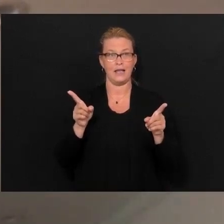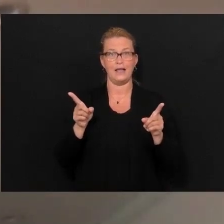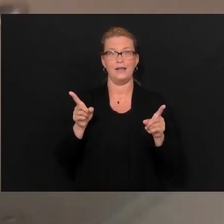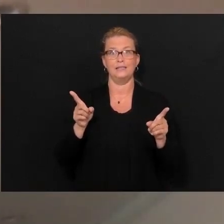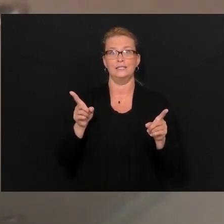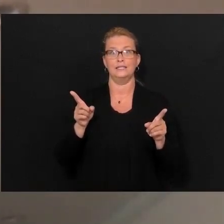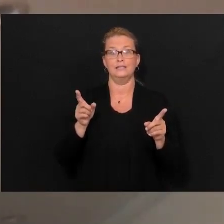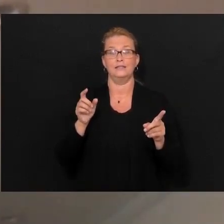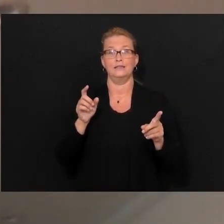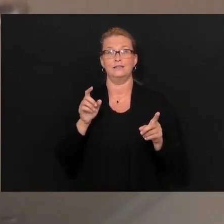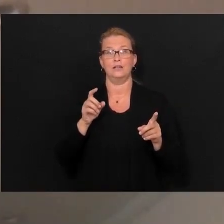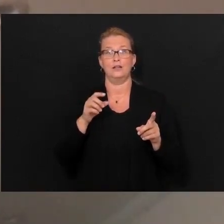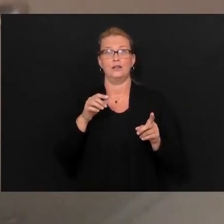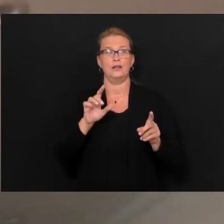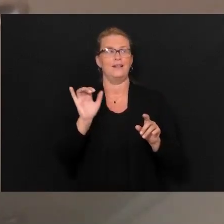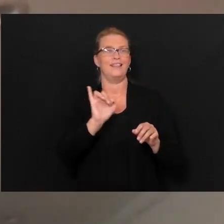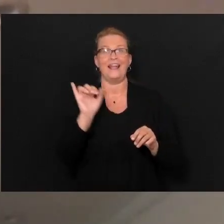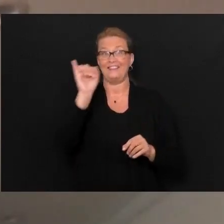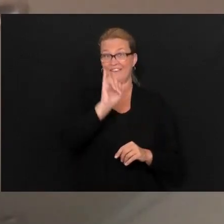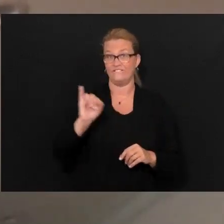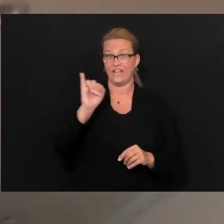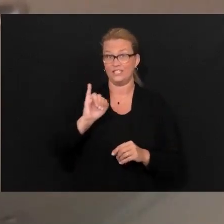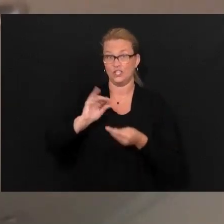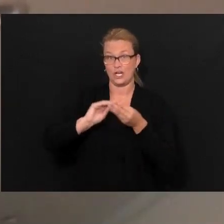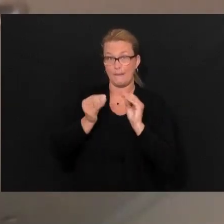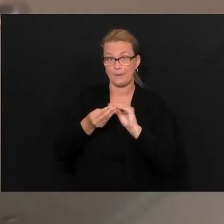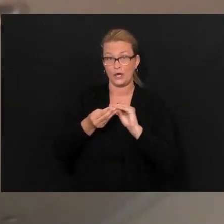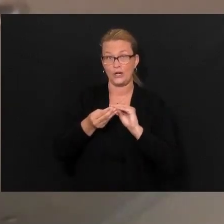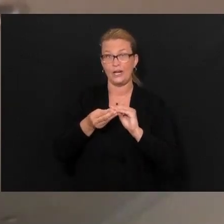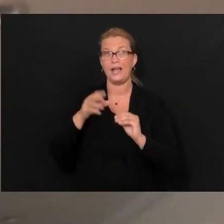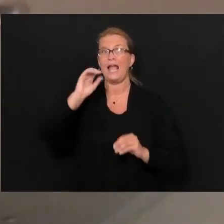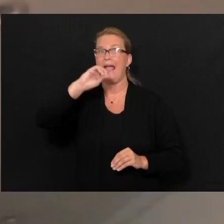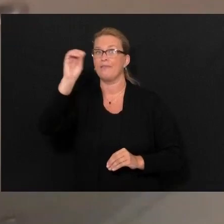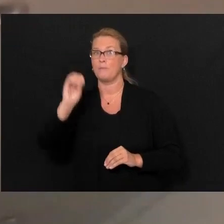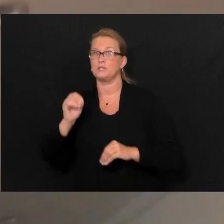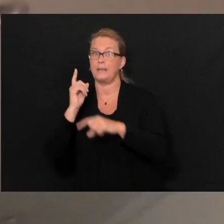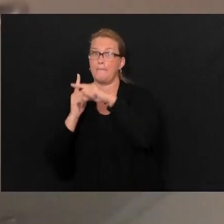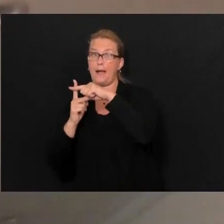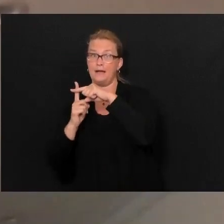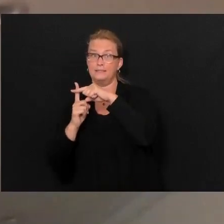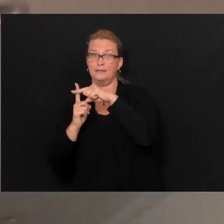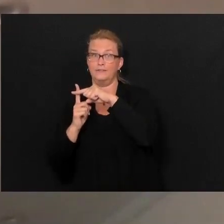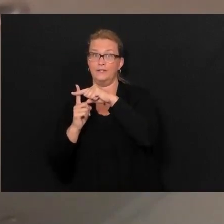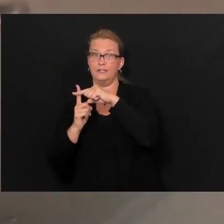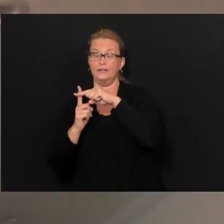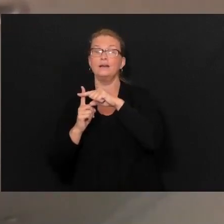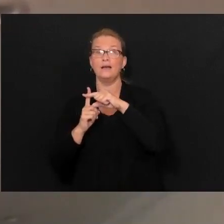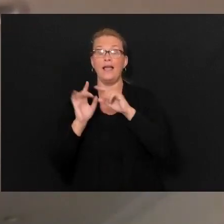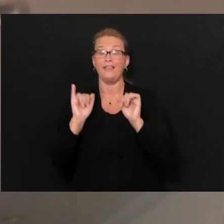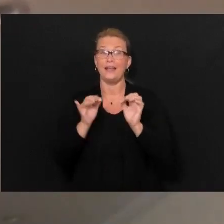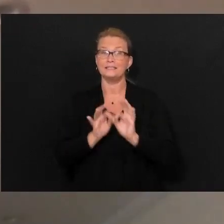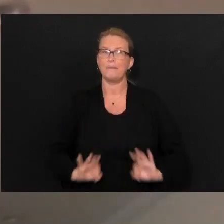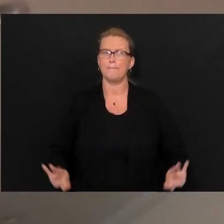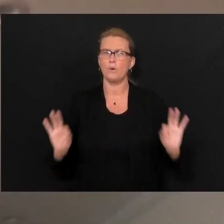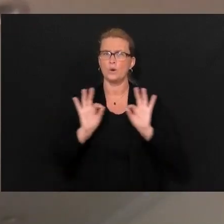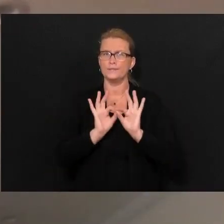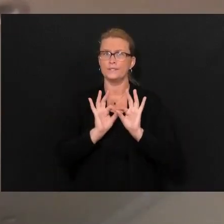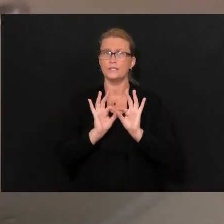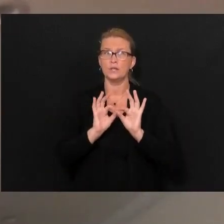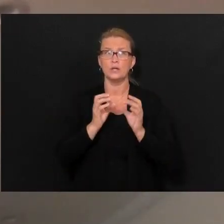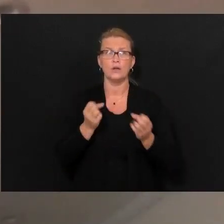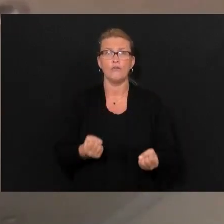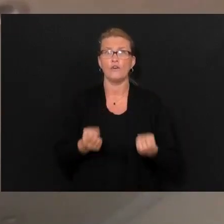the incidence or infection rate, and also that percent positive rate is really important for a lot of the reasons that